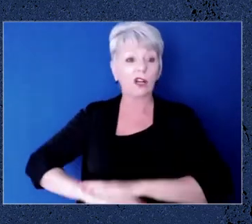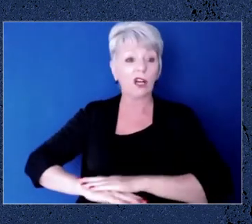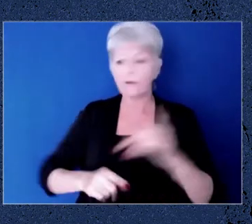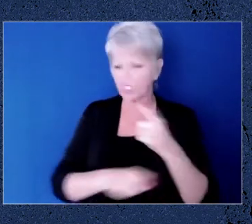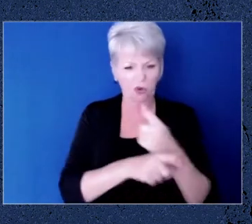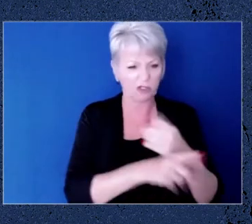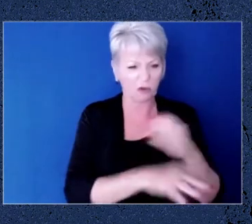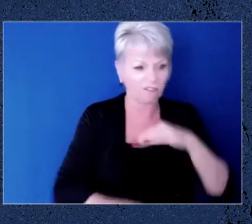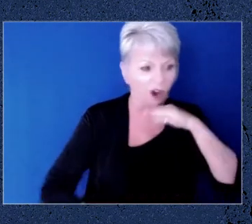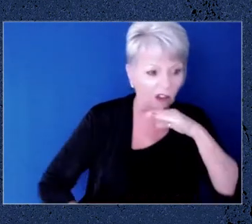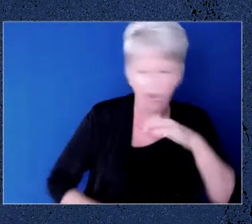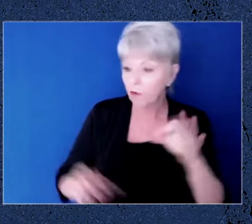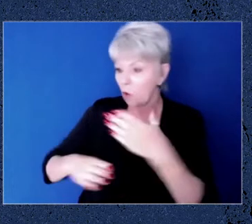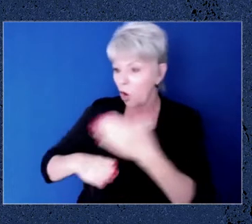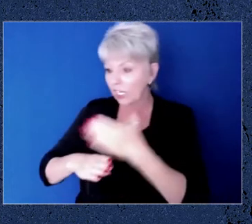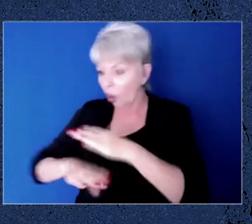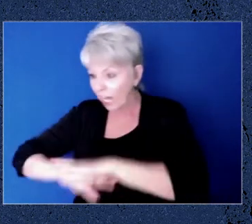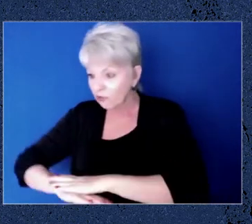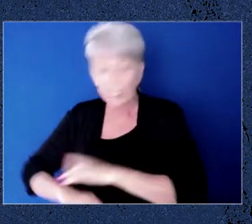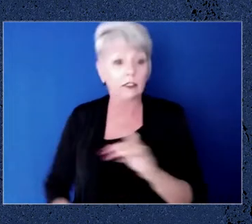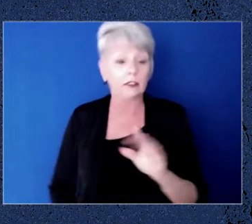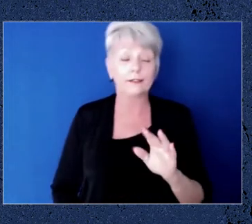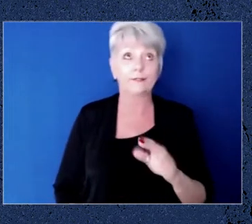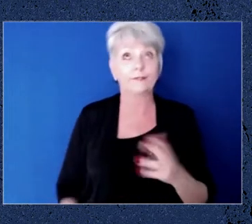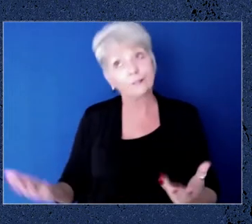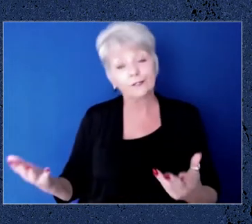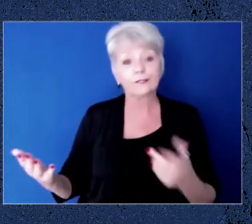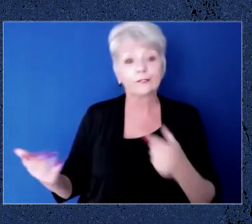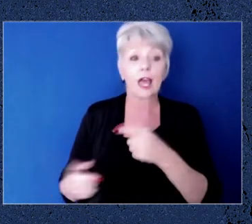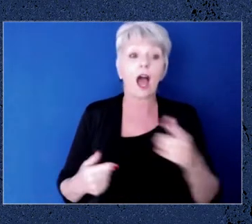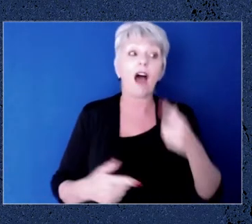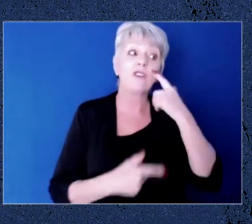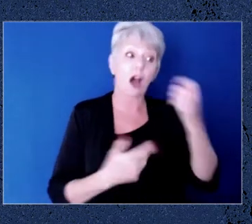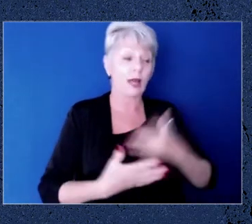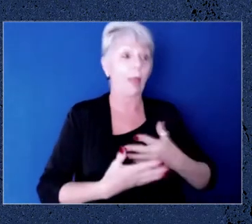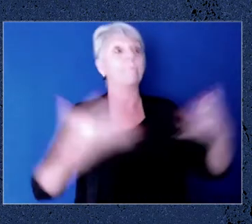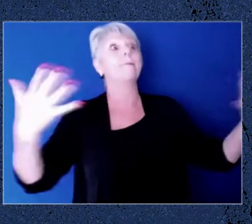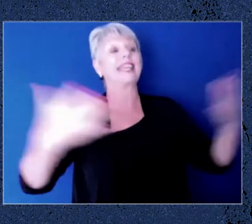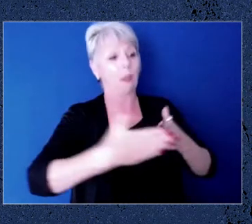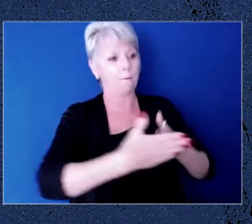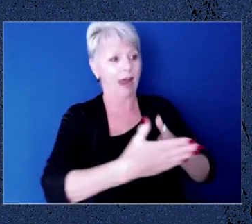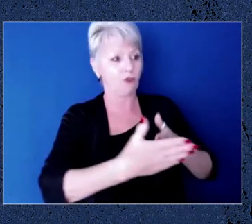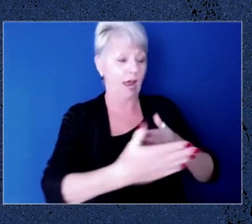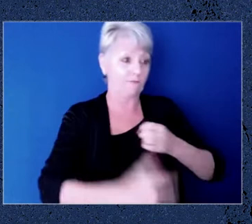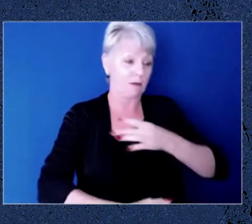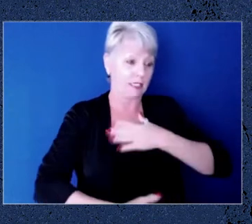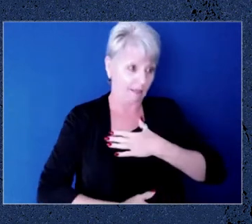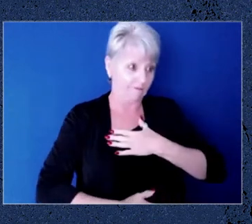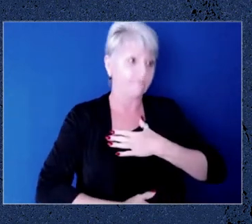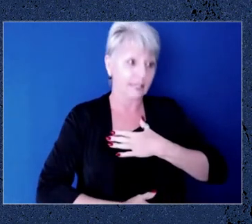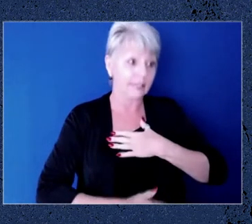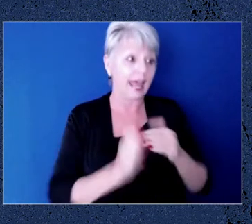it's, you know, but it's slowly it's changing. And I find actually the biggest barrier I encounter now is